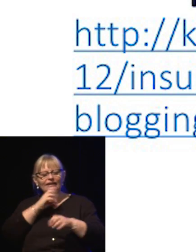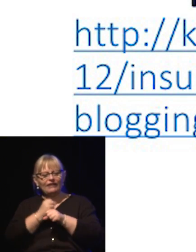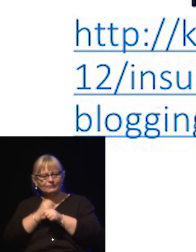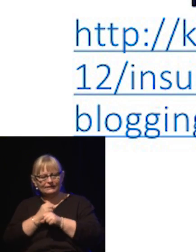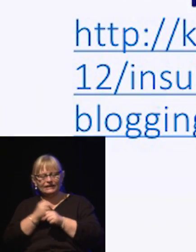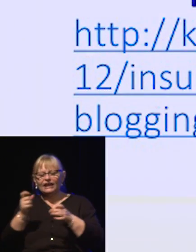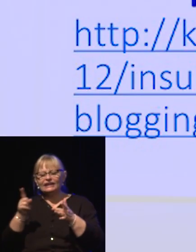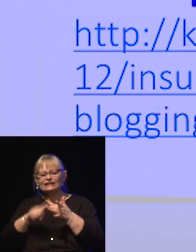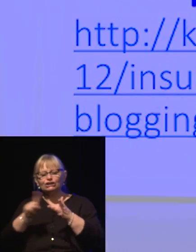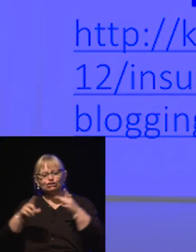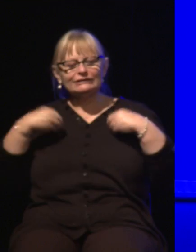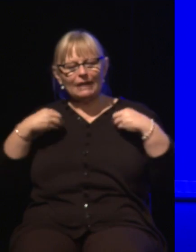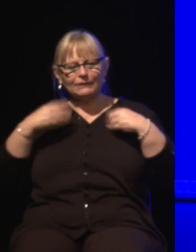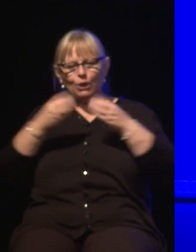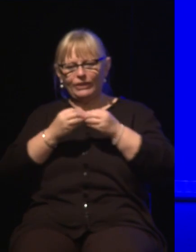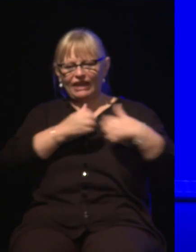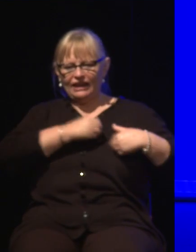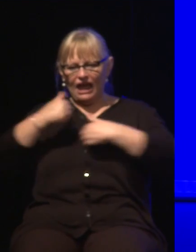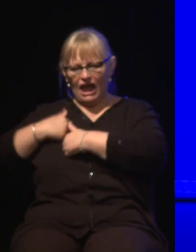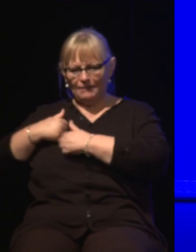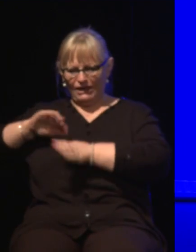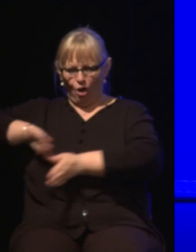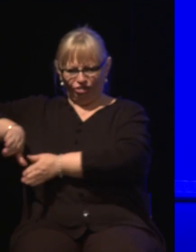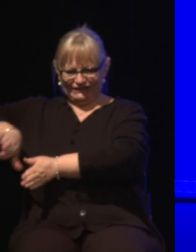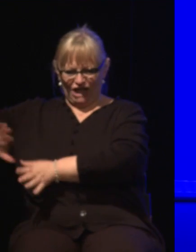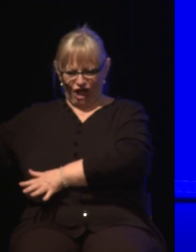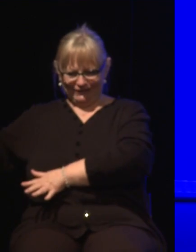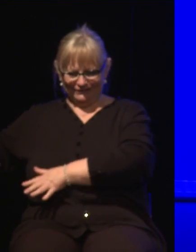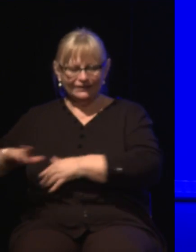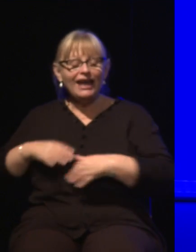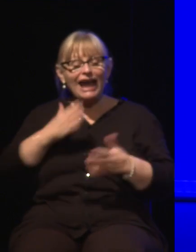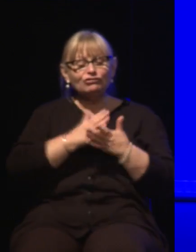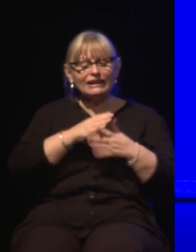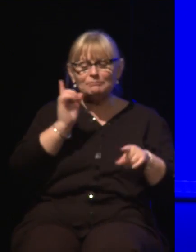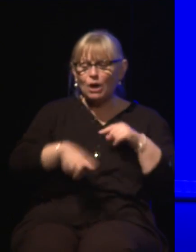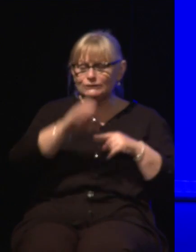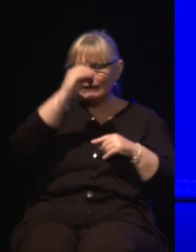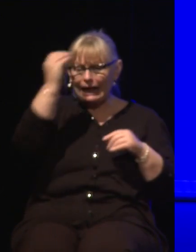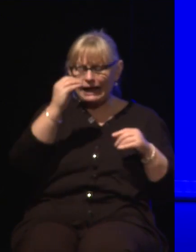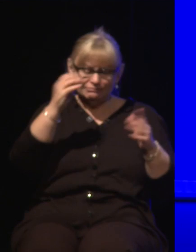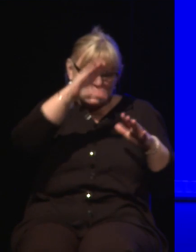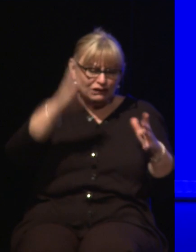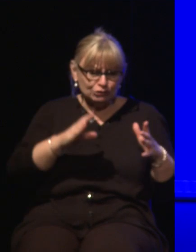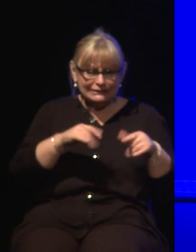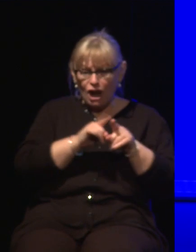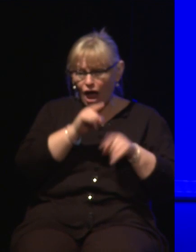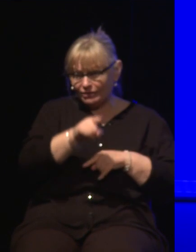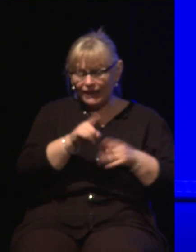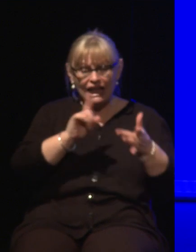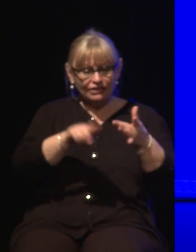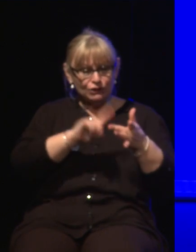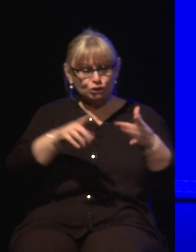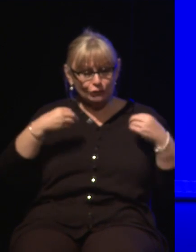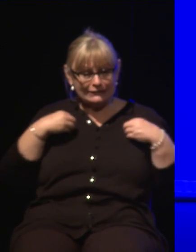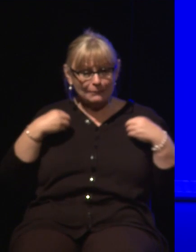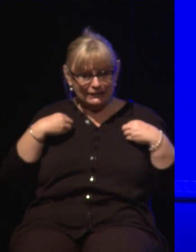side. That essentially is what most modern states are, insurance companies with an army on the side. The reason